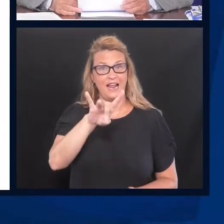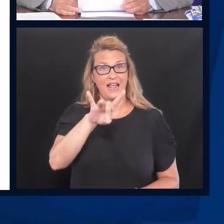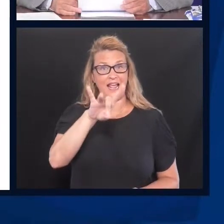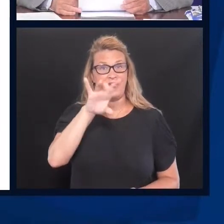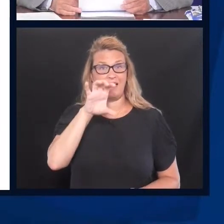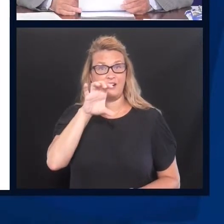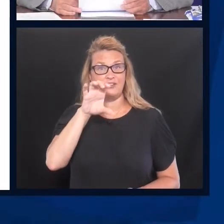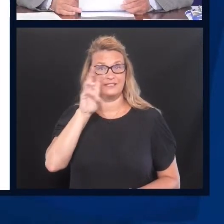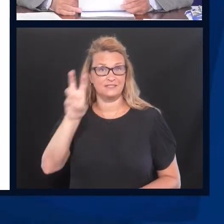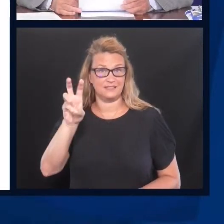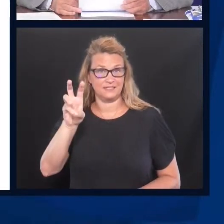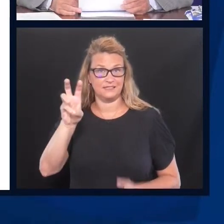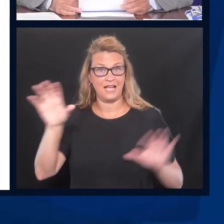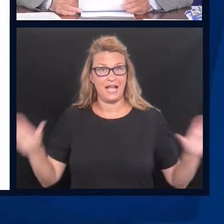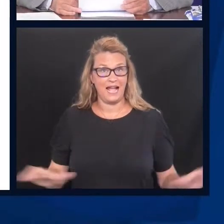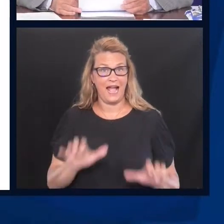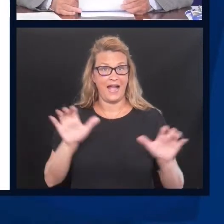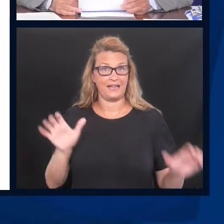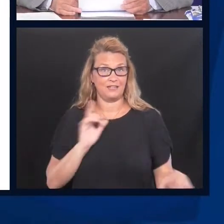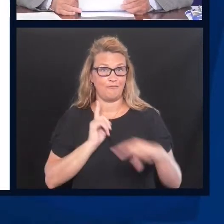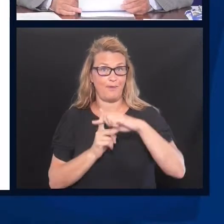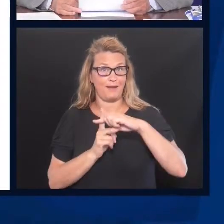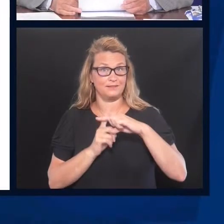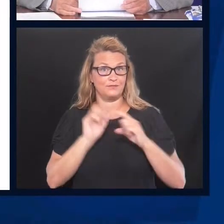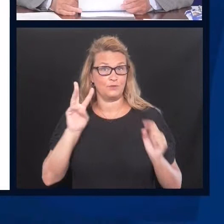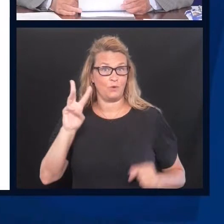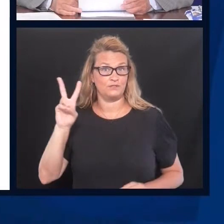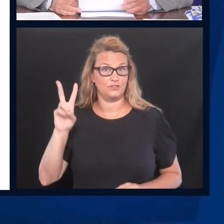8,806 active cases in West Virginia.